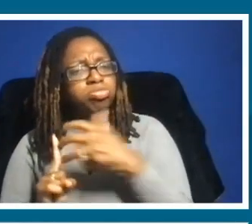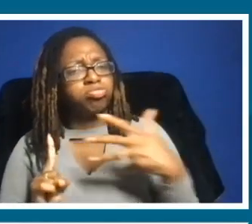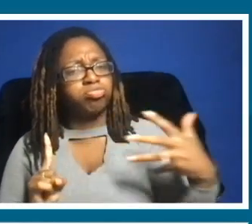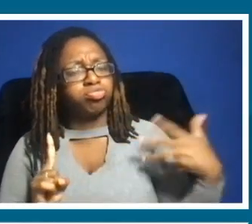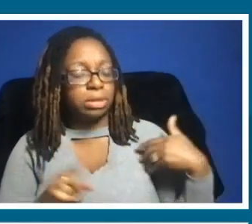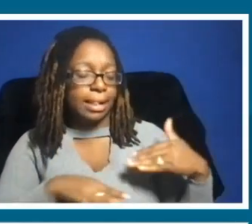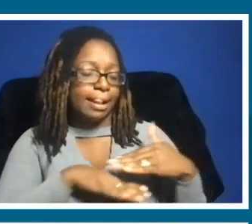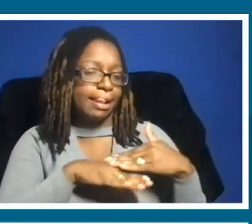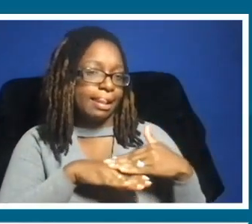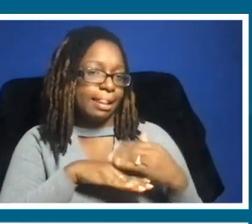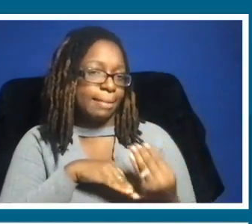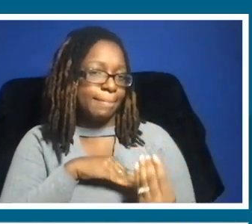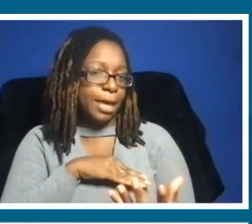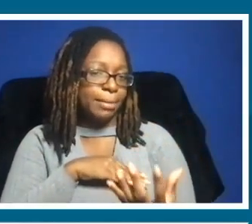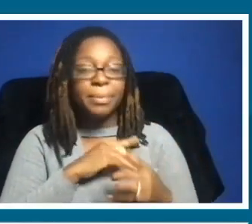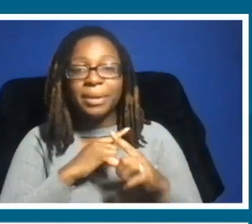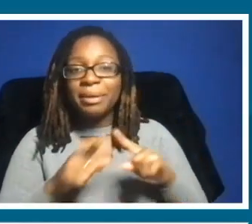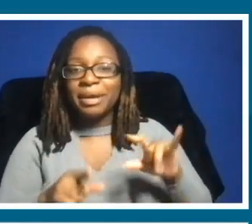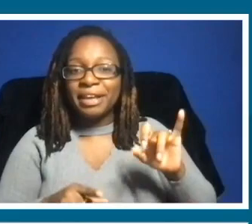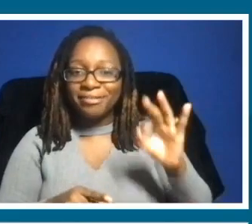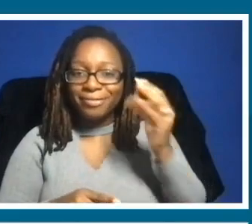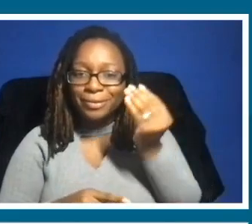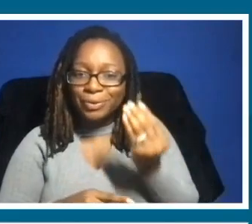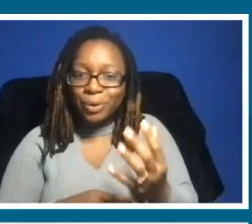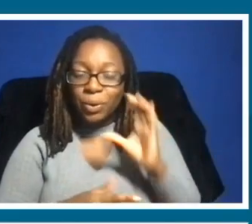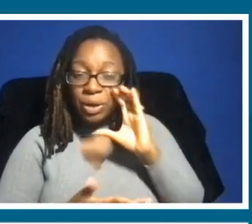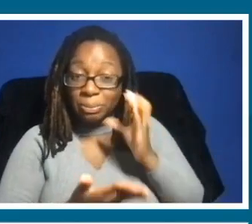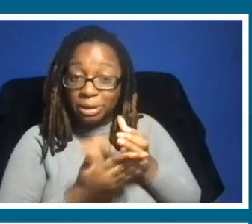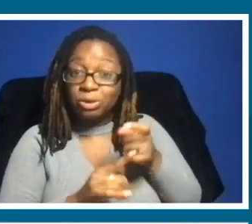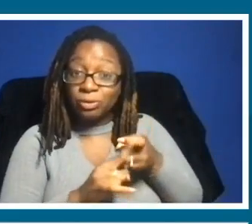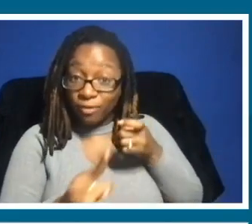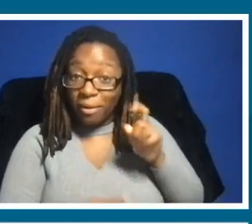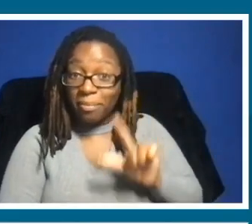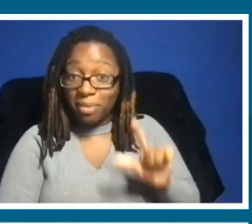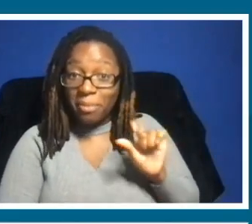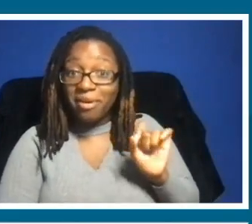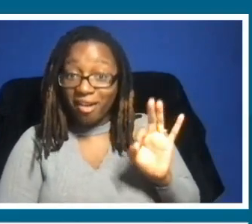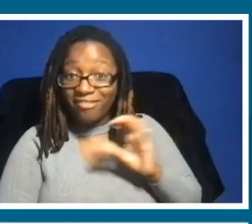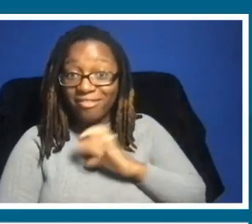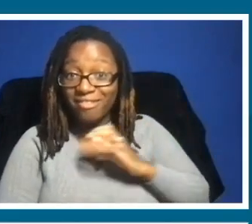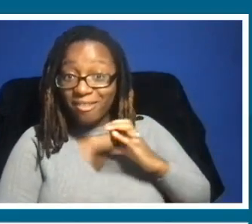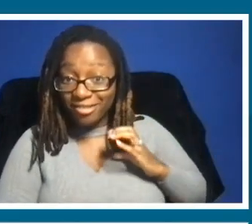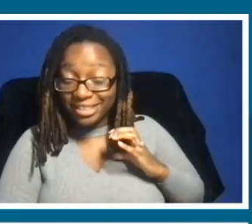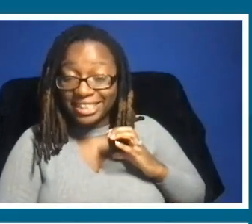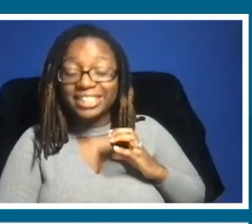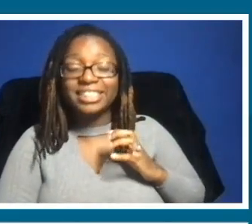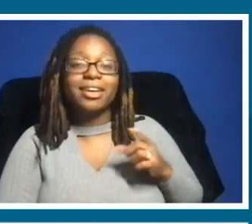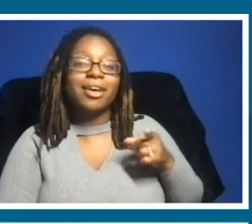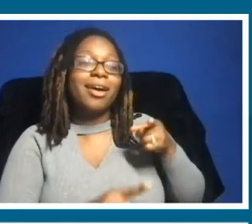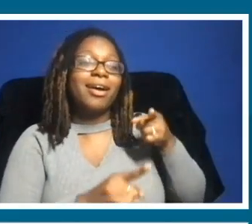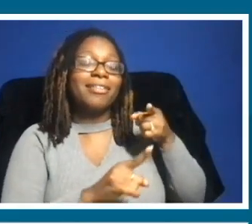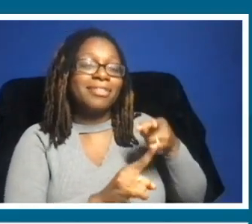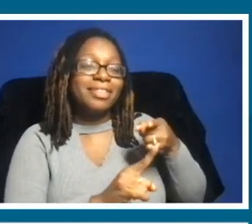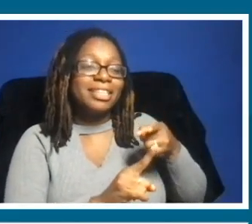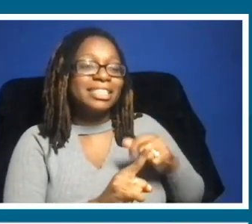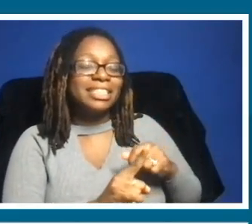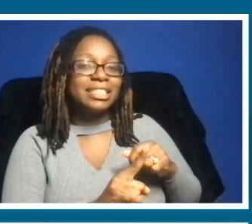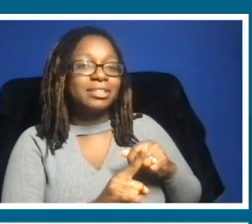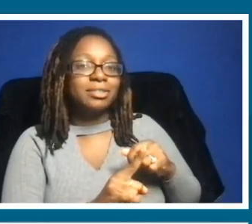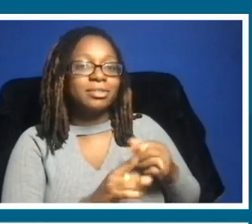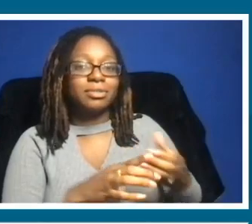this photograph comes from the Library of Congress and it forms part of the